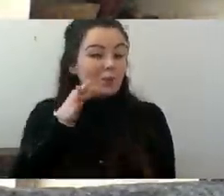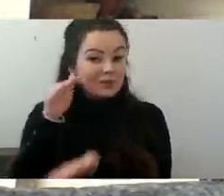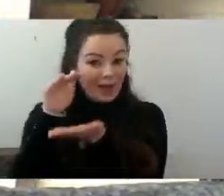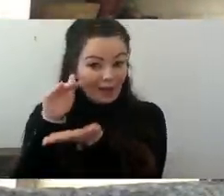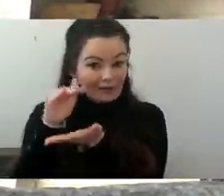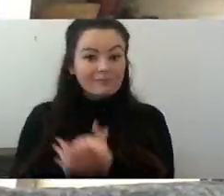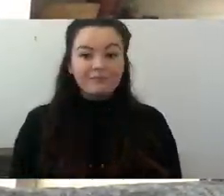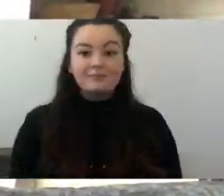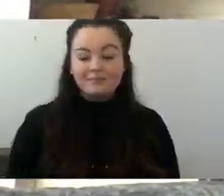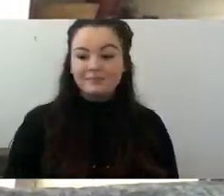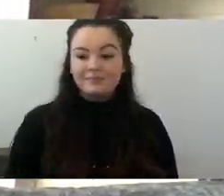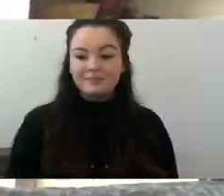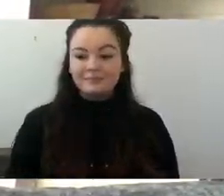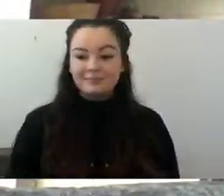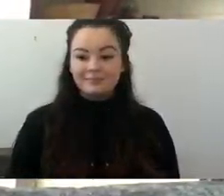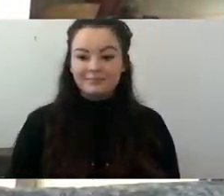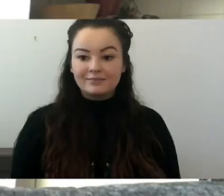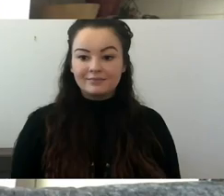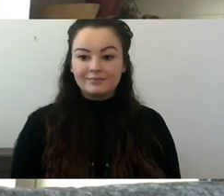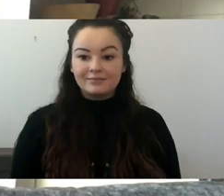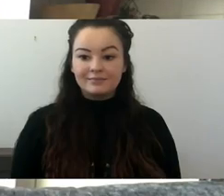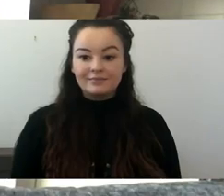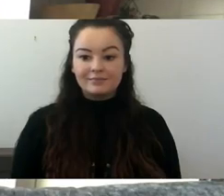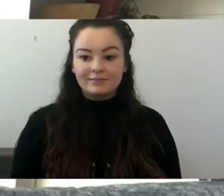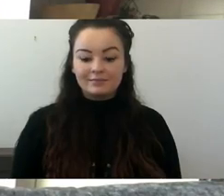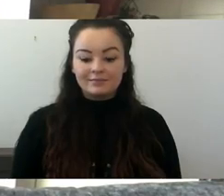container with some water in,